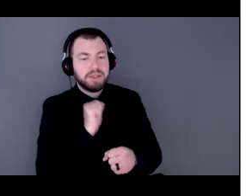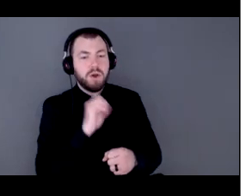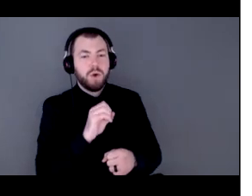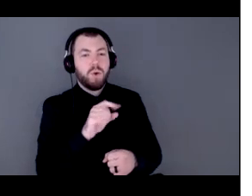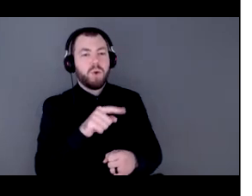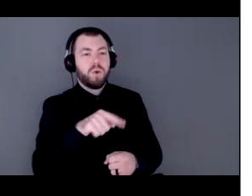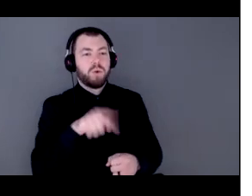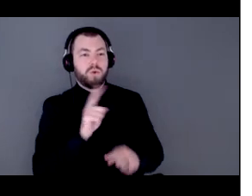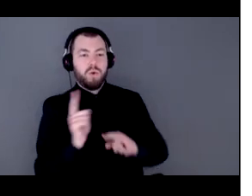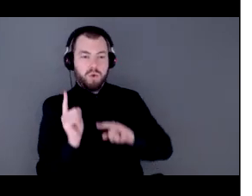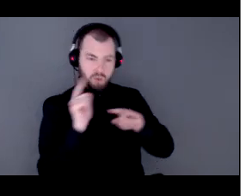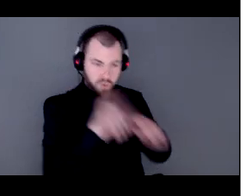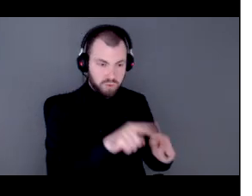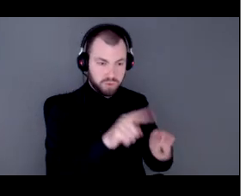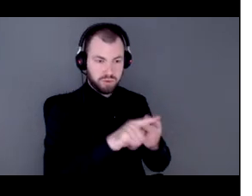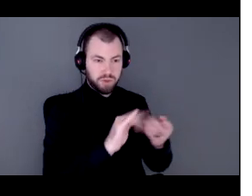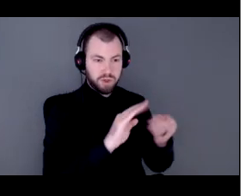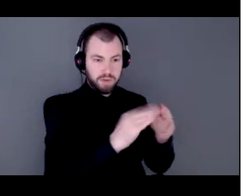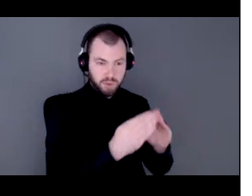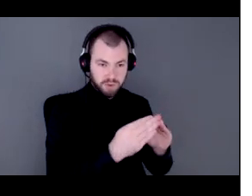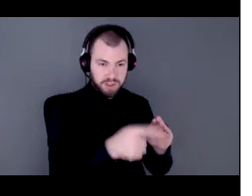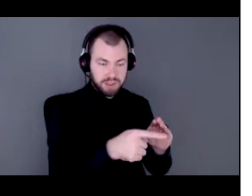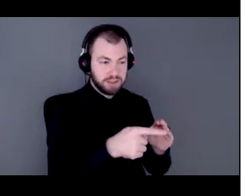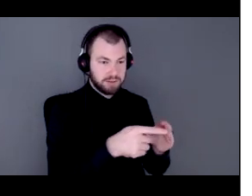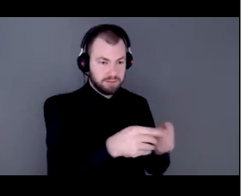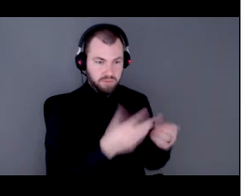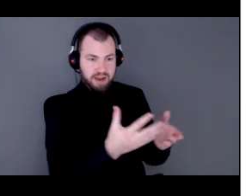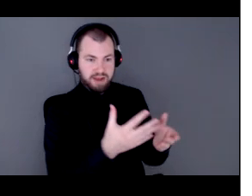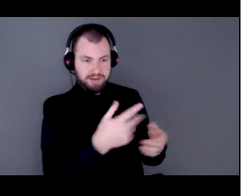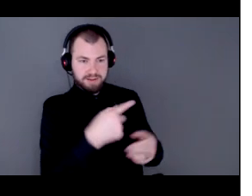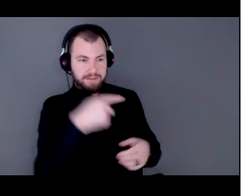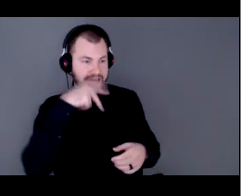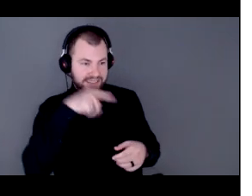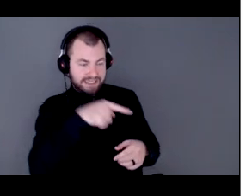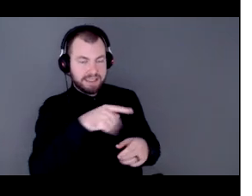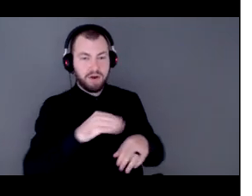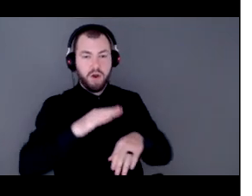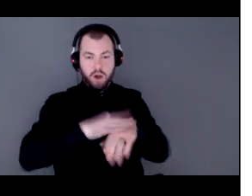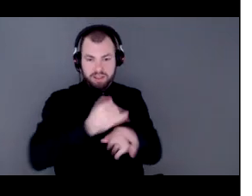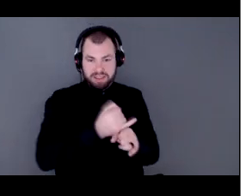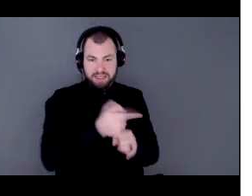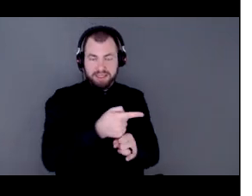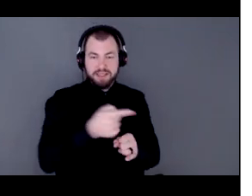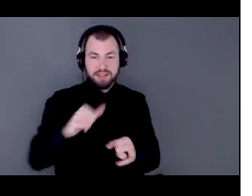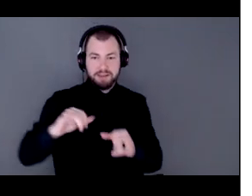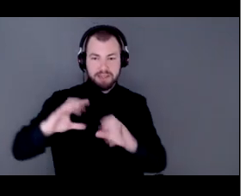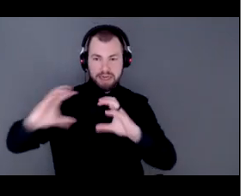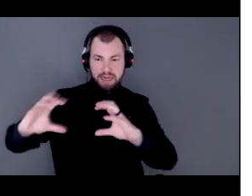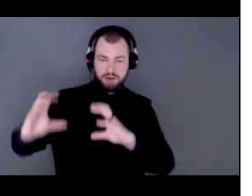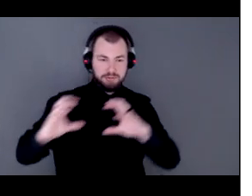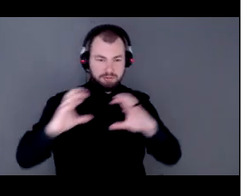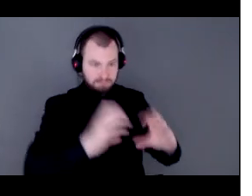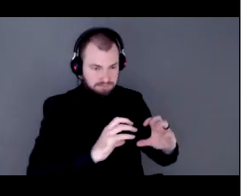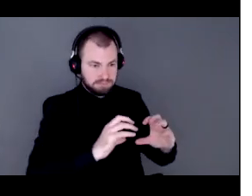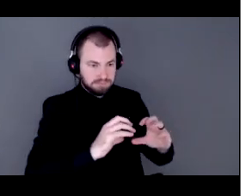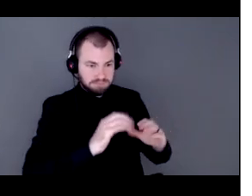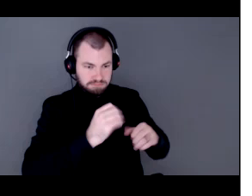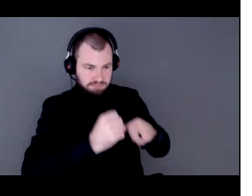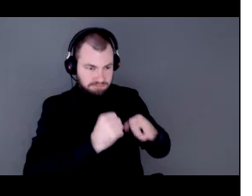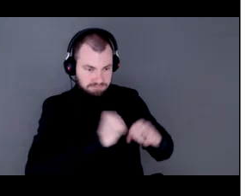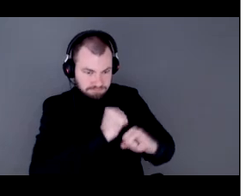going into these communities, they're bringing the plastic, and then on site, you're using those containers to process it into that grizzly wood right there? That's